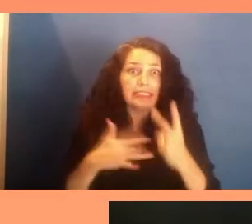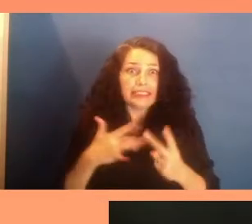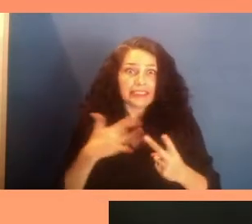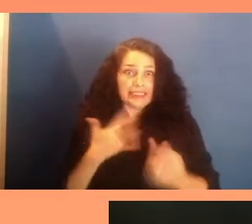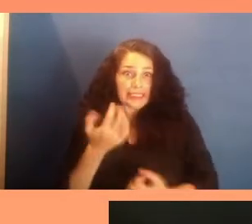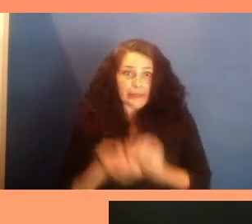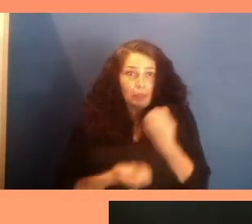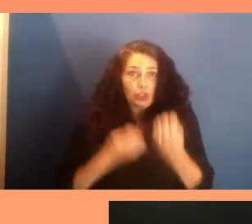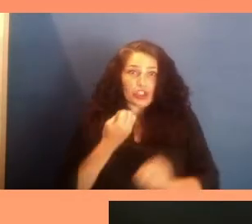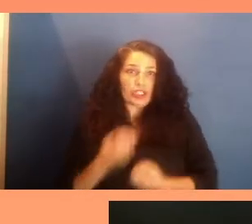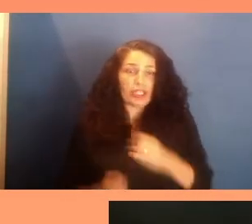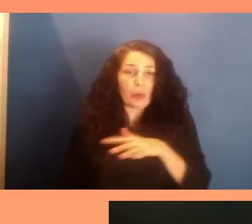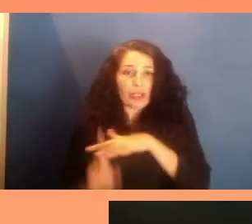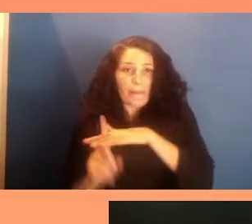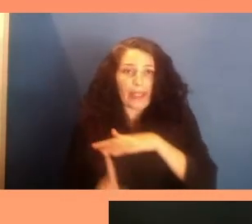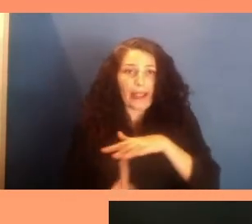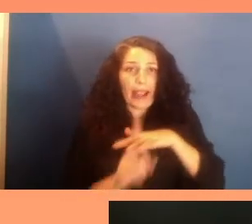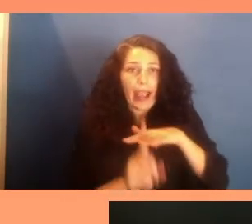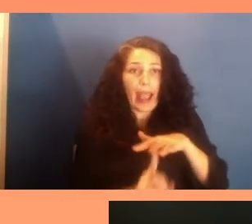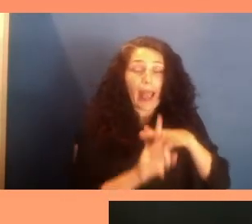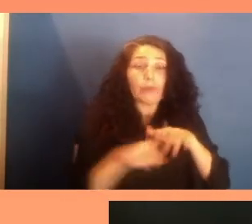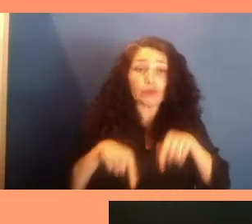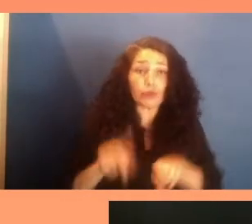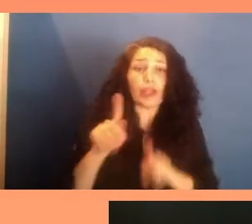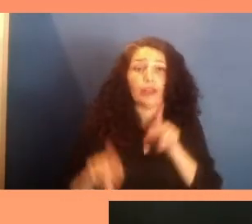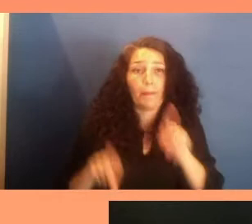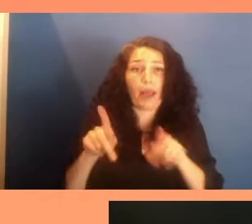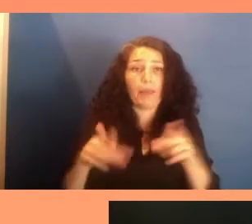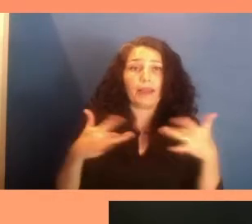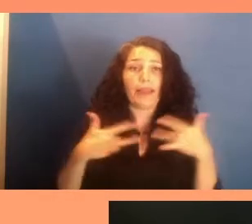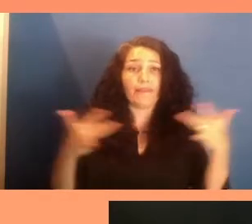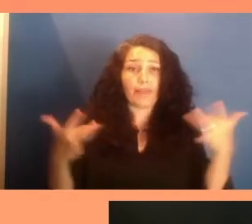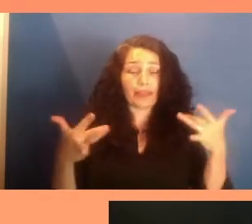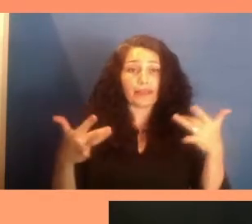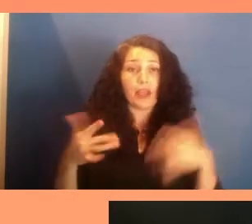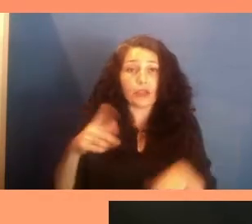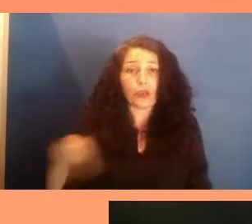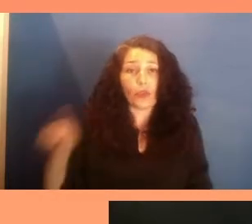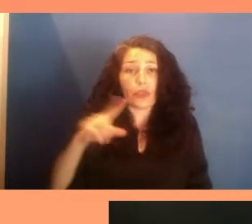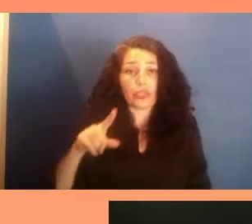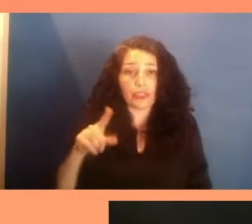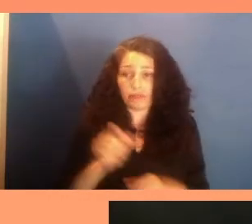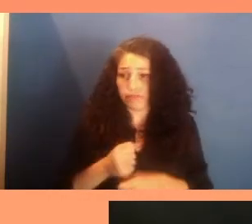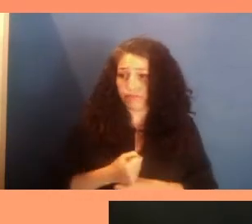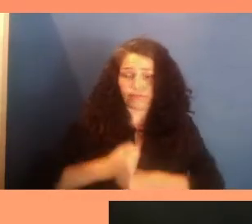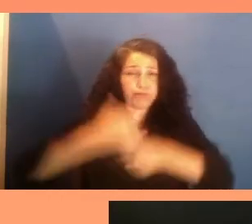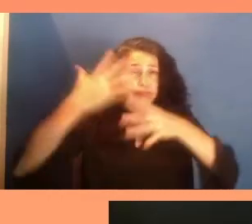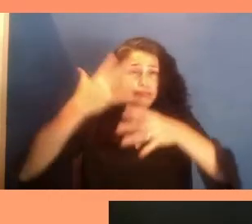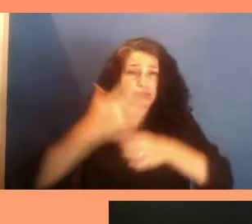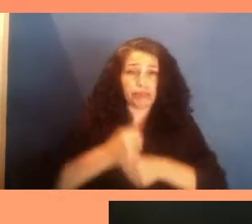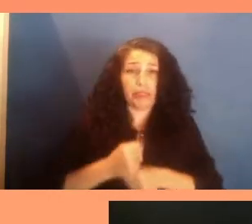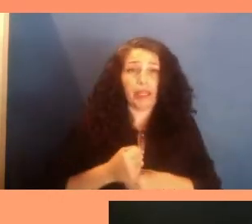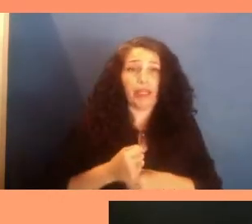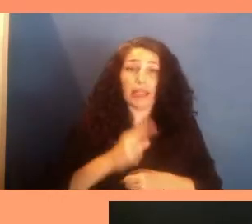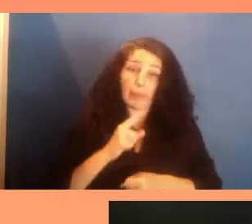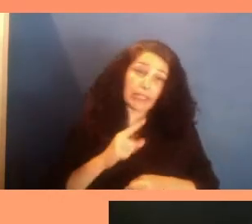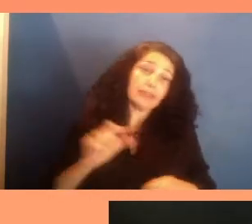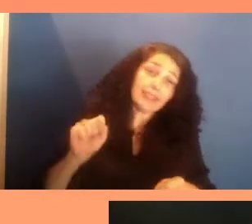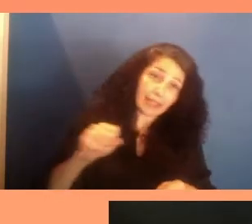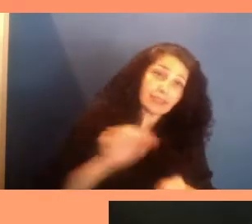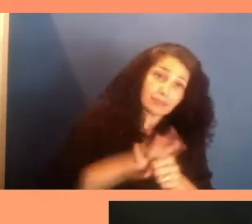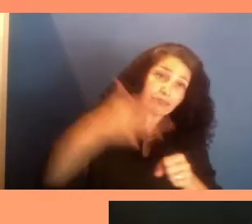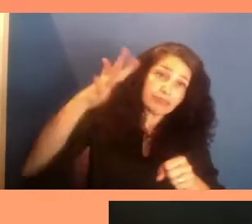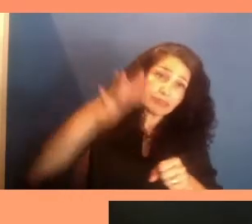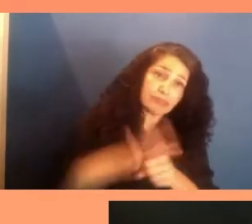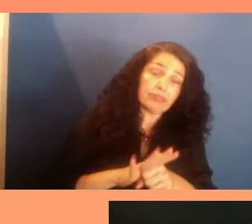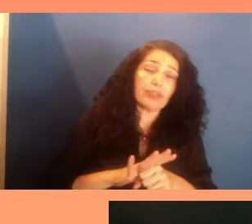events. And while these moments, these eruptions were hugely useful because they forced